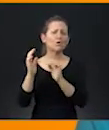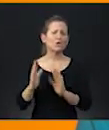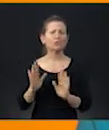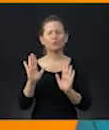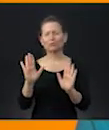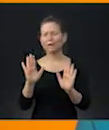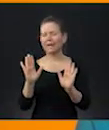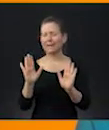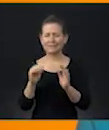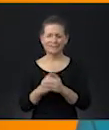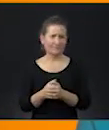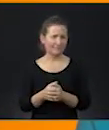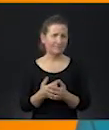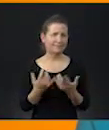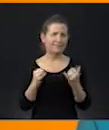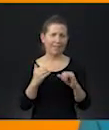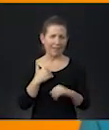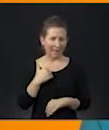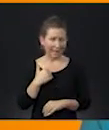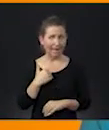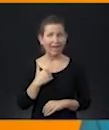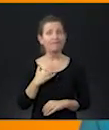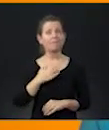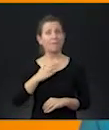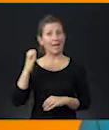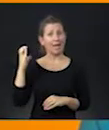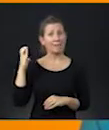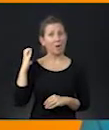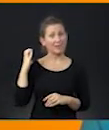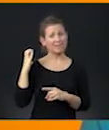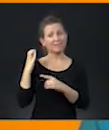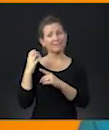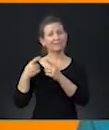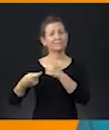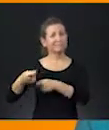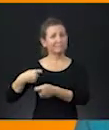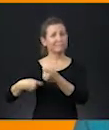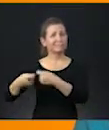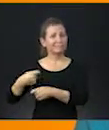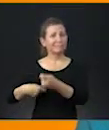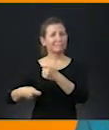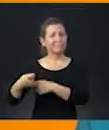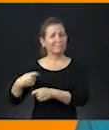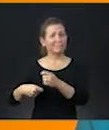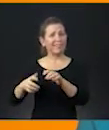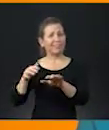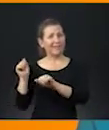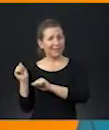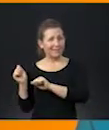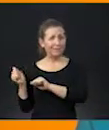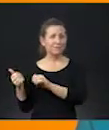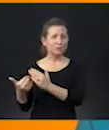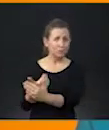I still have this wonderful co-workers. I had bosses come in and go, and